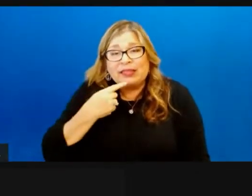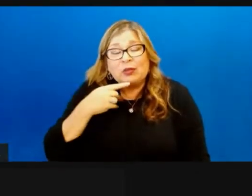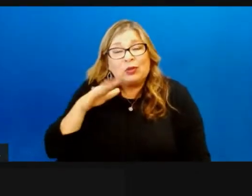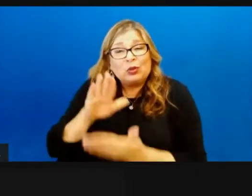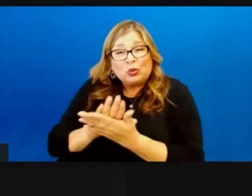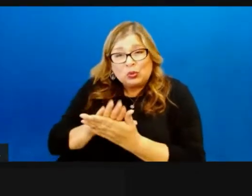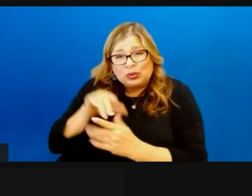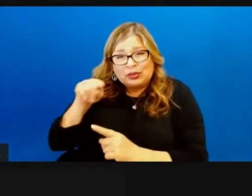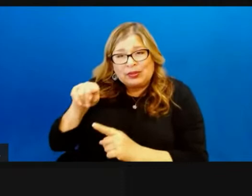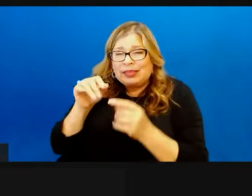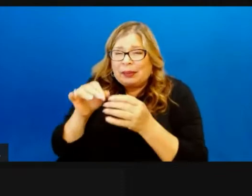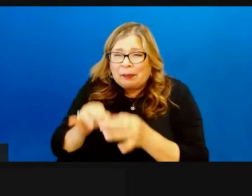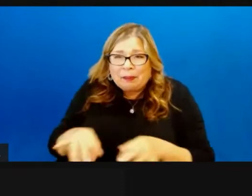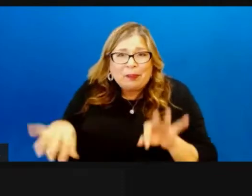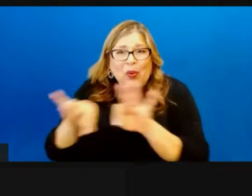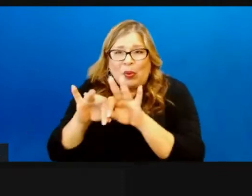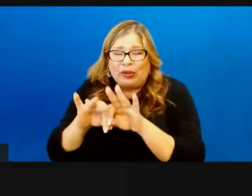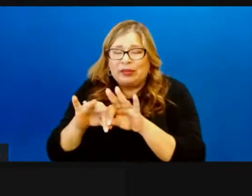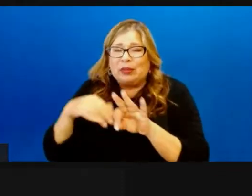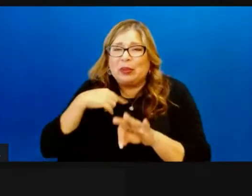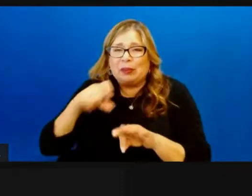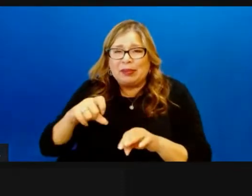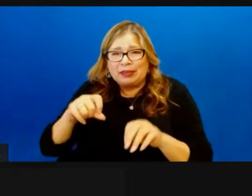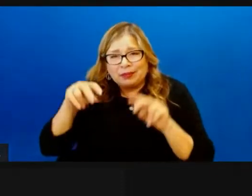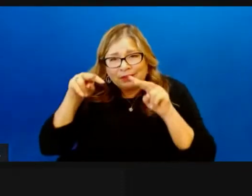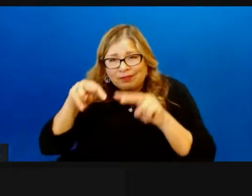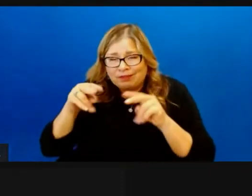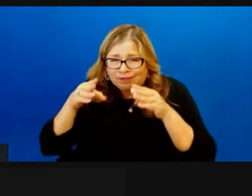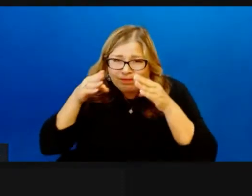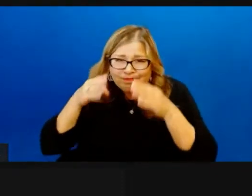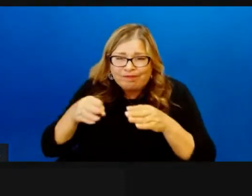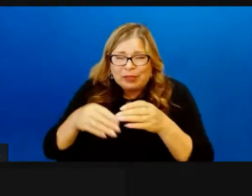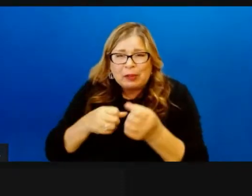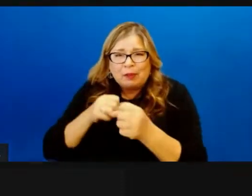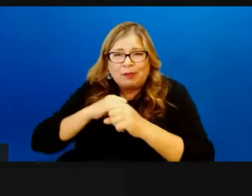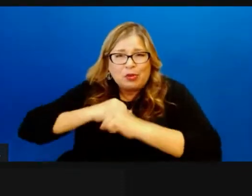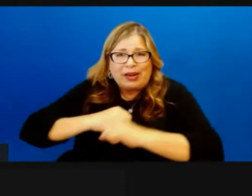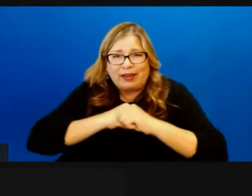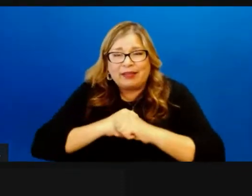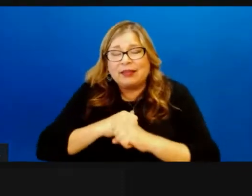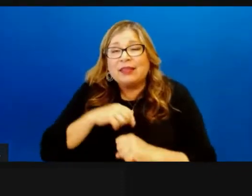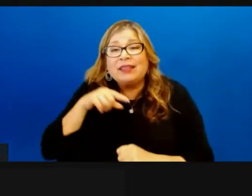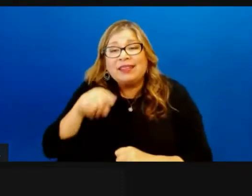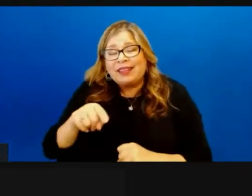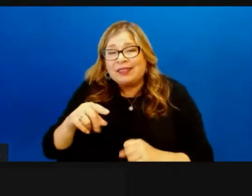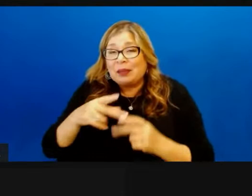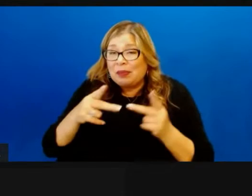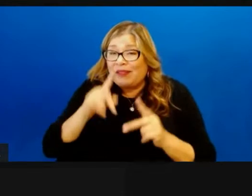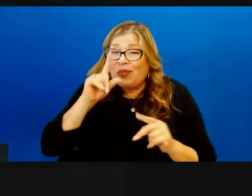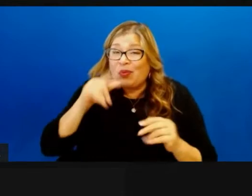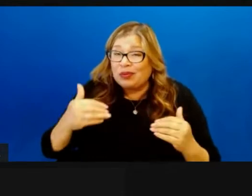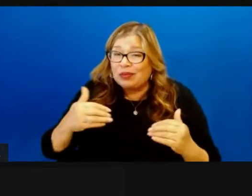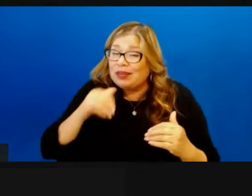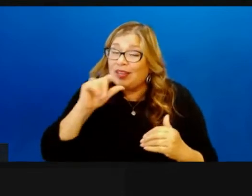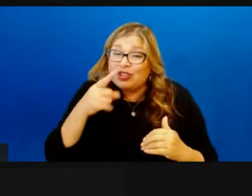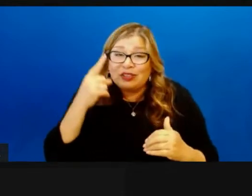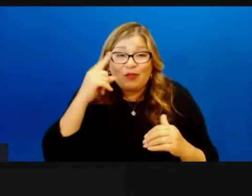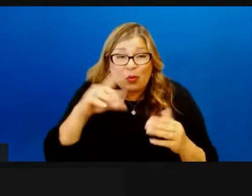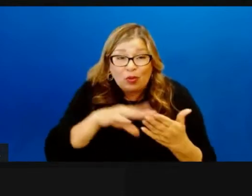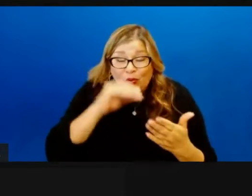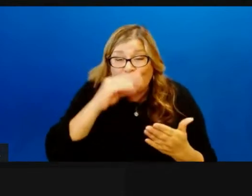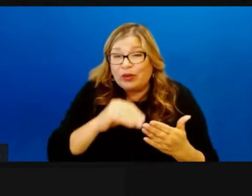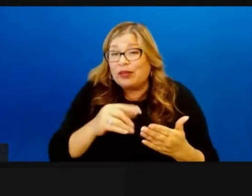are not just places for learning, not just places for services for young places, not just places that important Californians